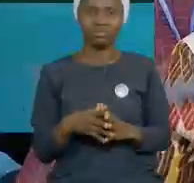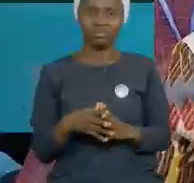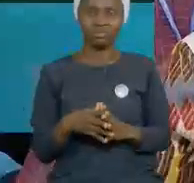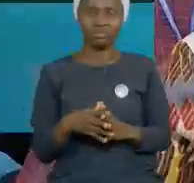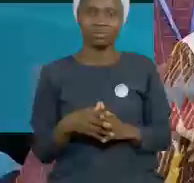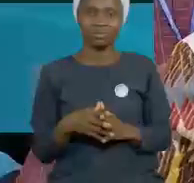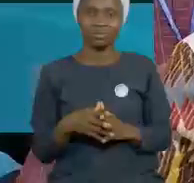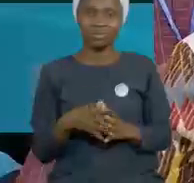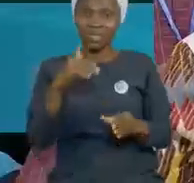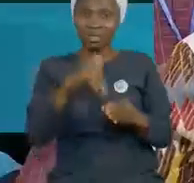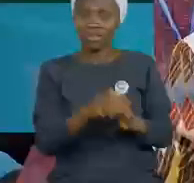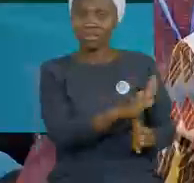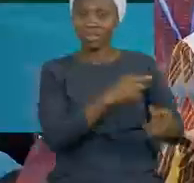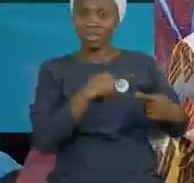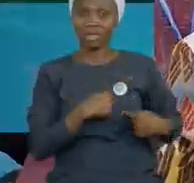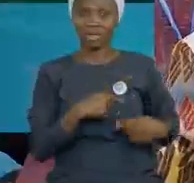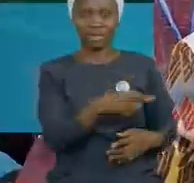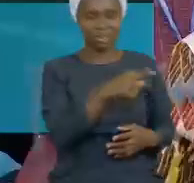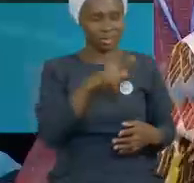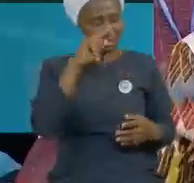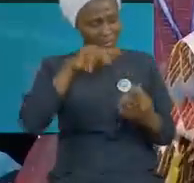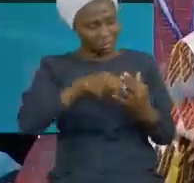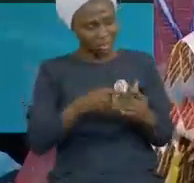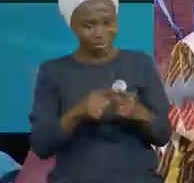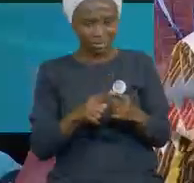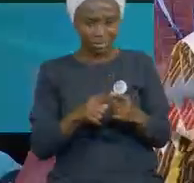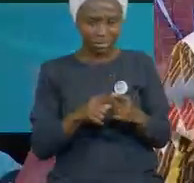In their hearts, they began asking questions.